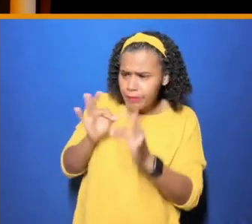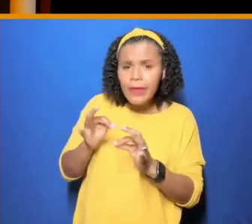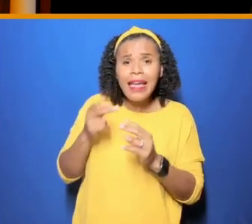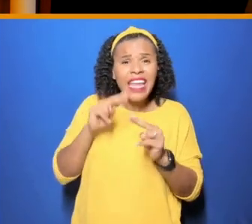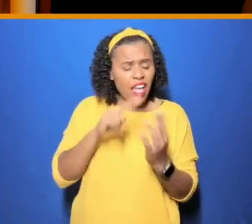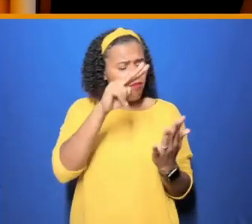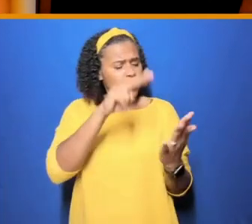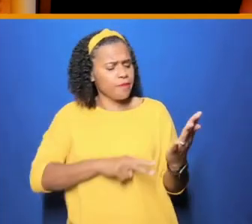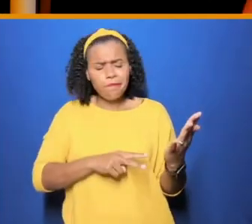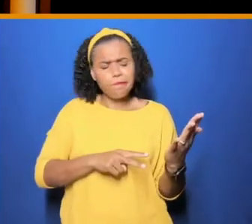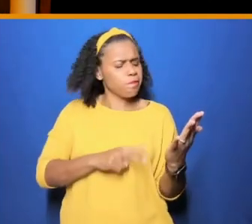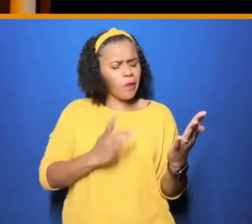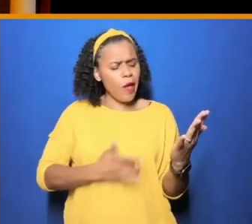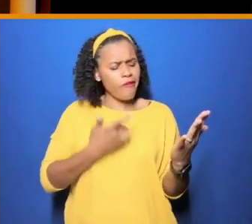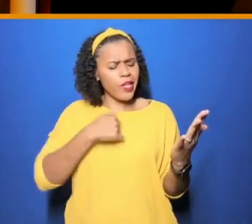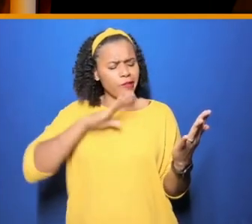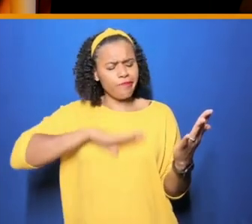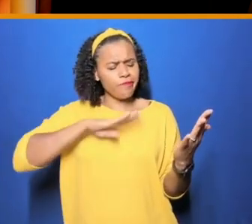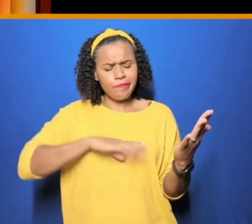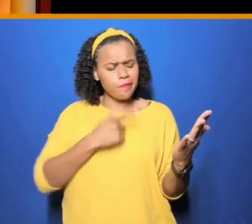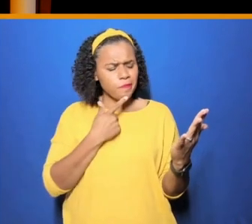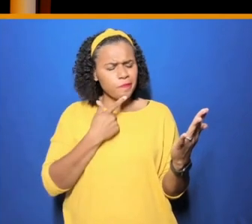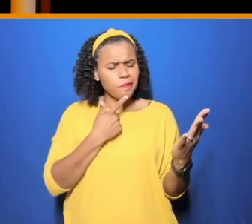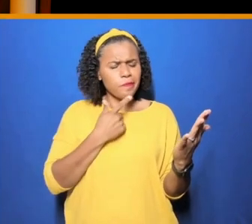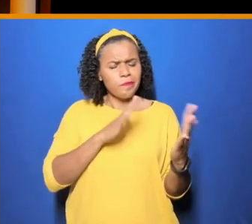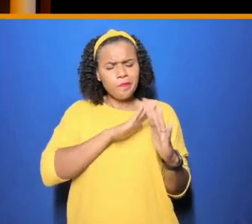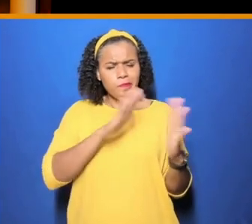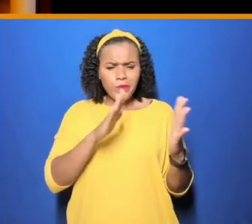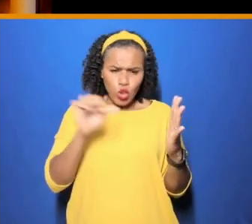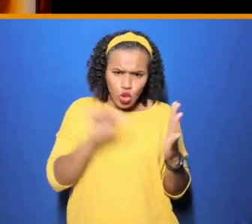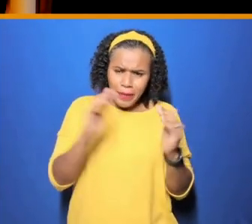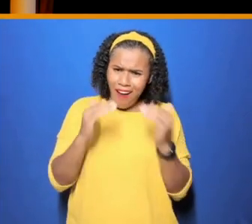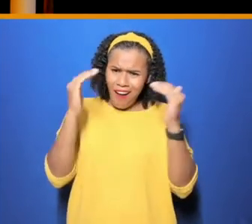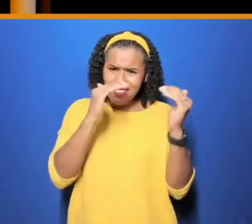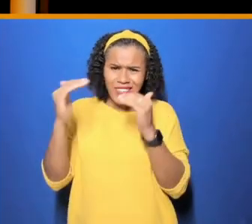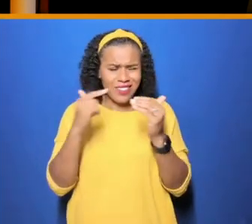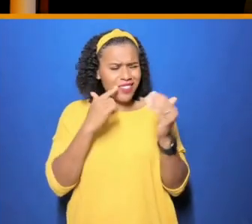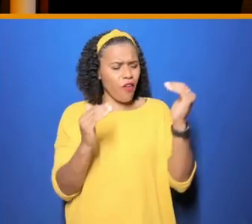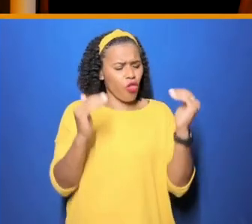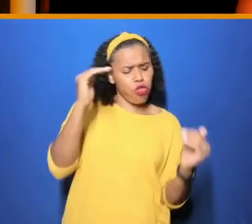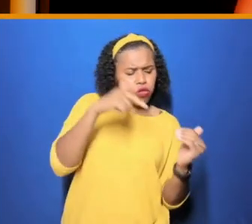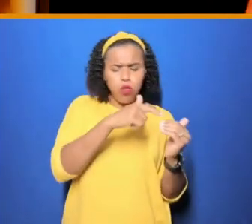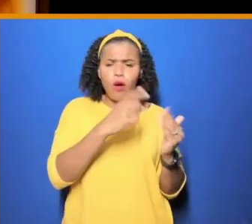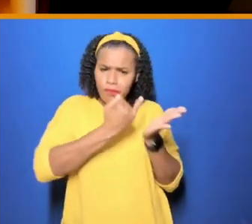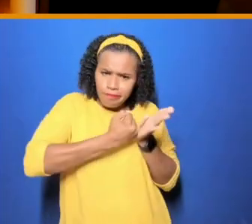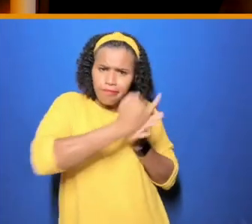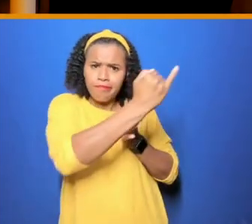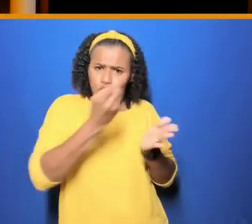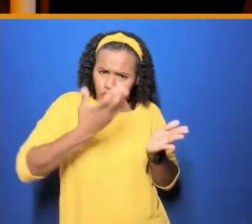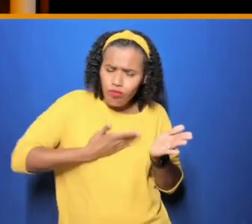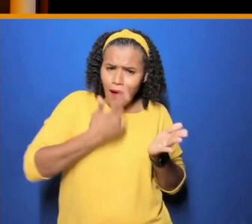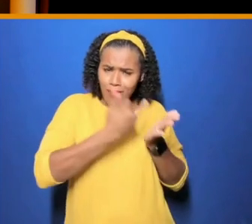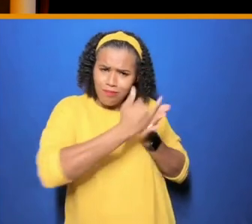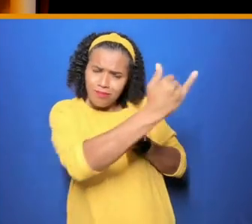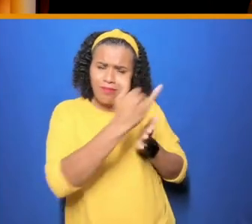not instill and indeed enforce those high standards and those values, those ethics that we take so very seriously.